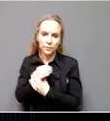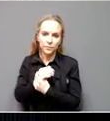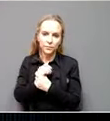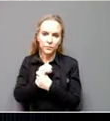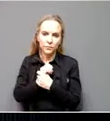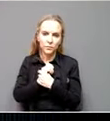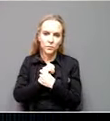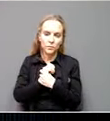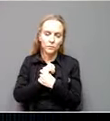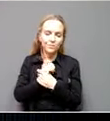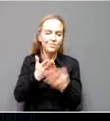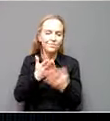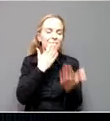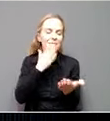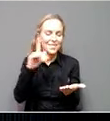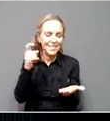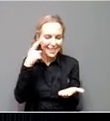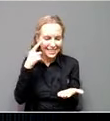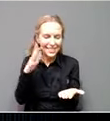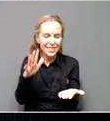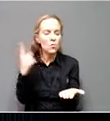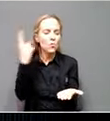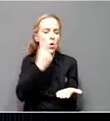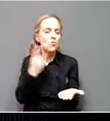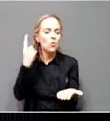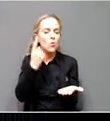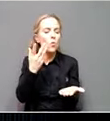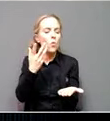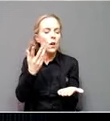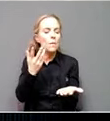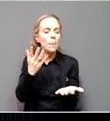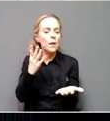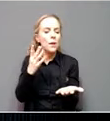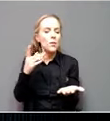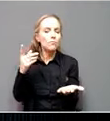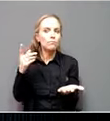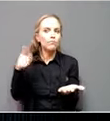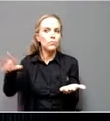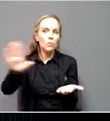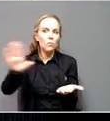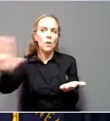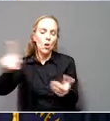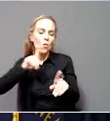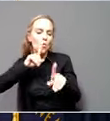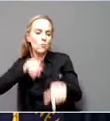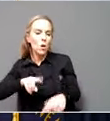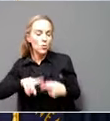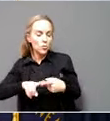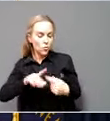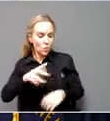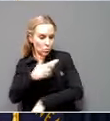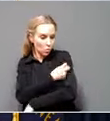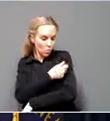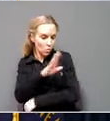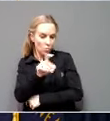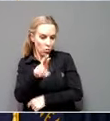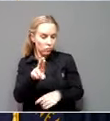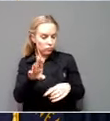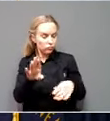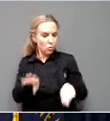Thank you, Governor. I was wondering what kind of response there's been to the boosters being open to all adults, and also how